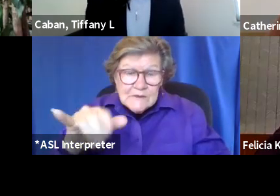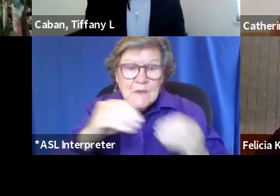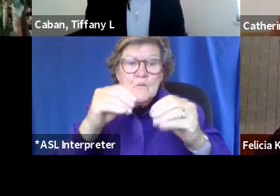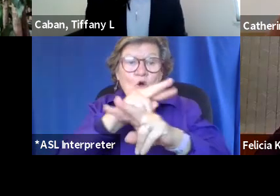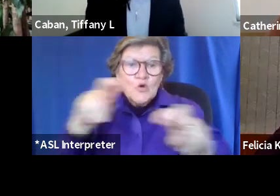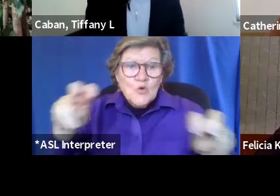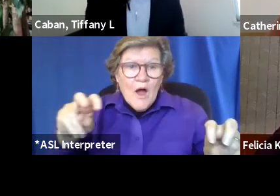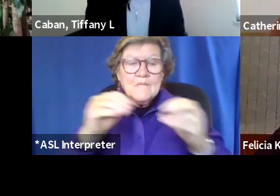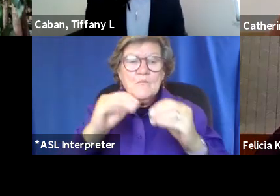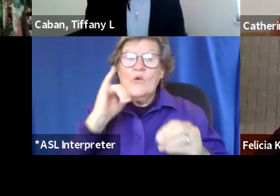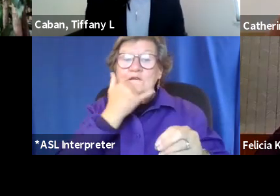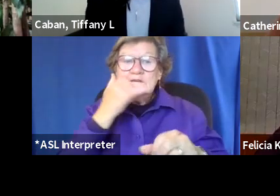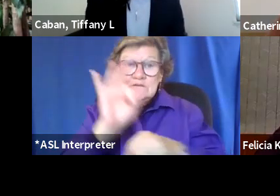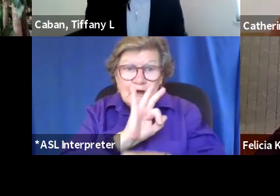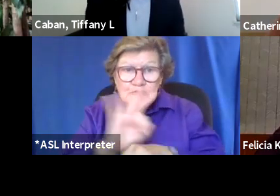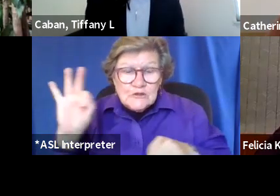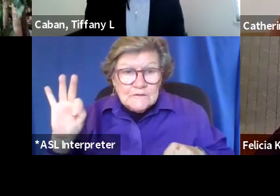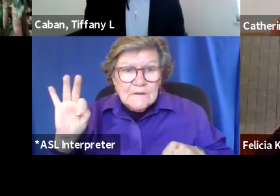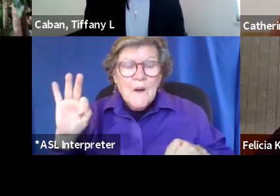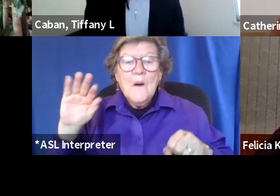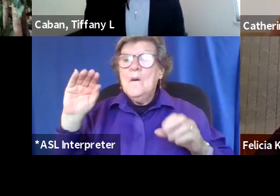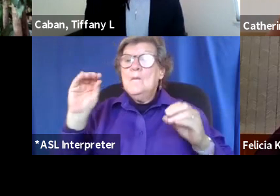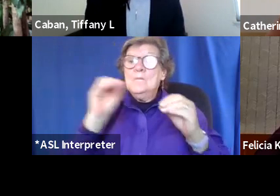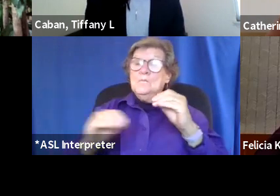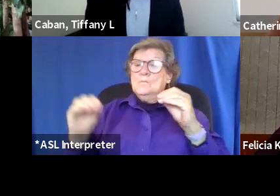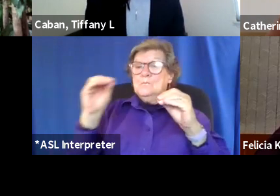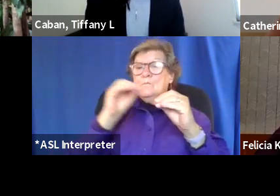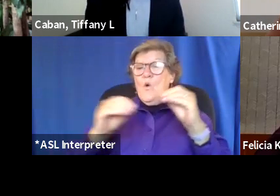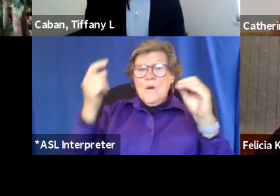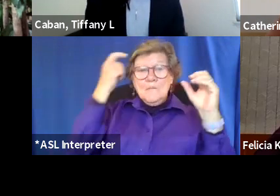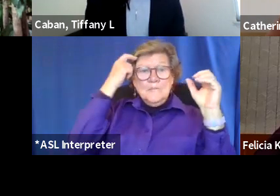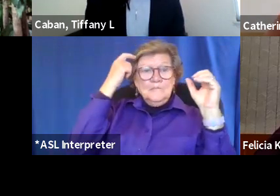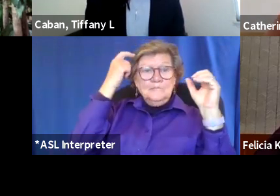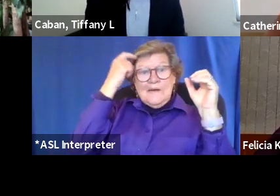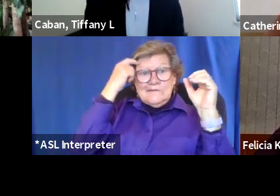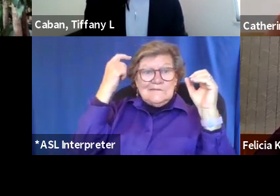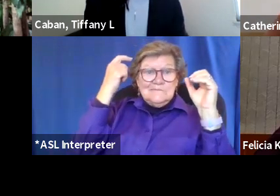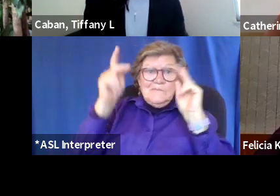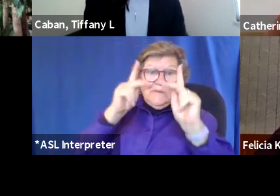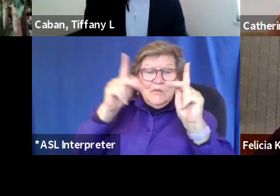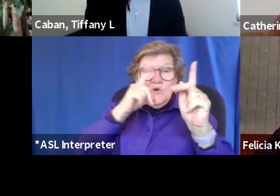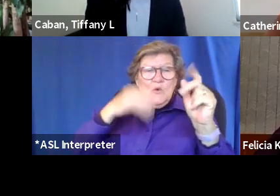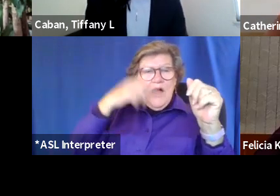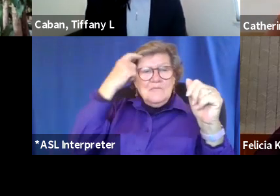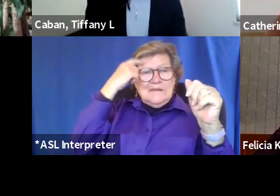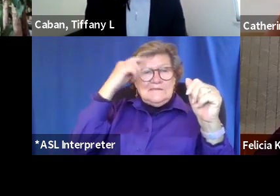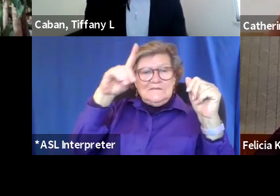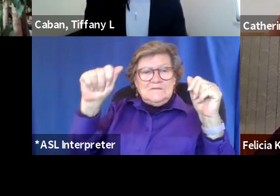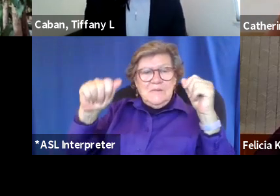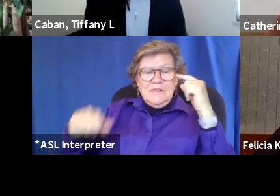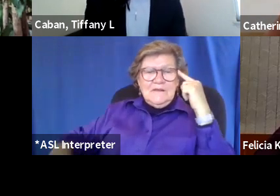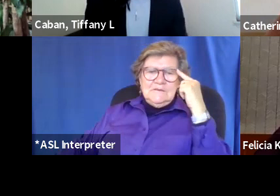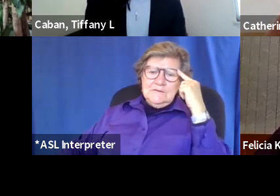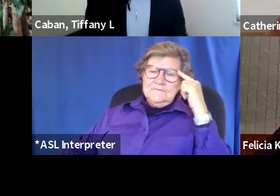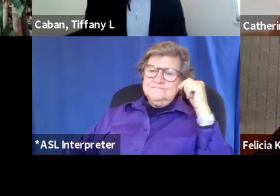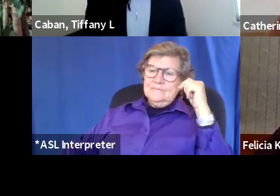more dysfunction, more mental people who have mental disabilities